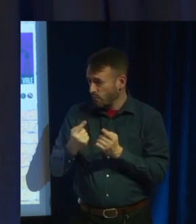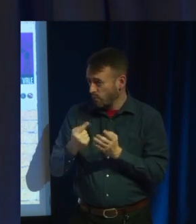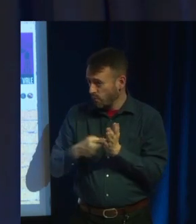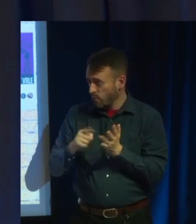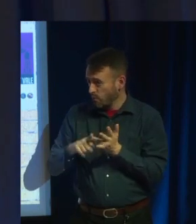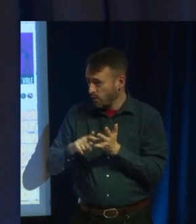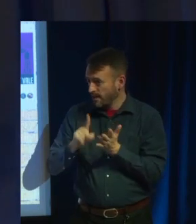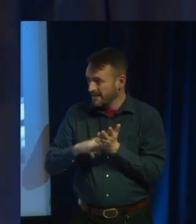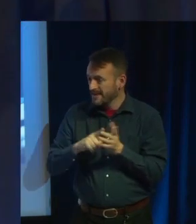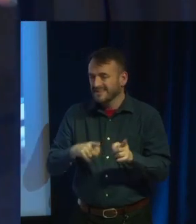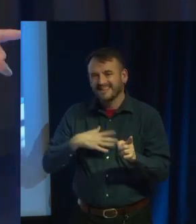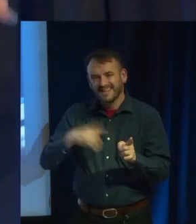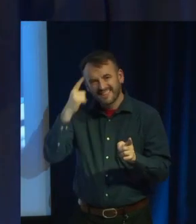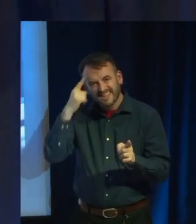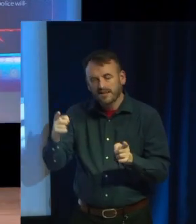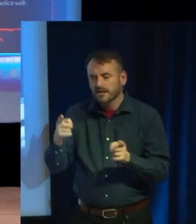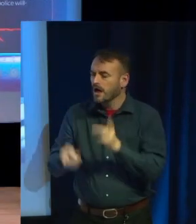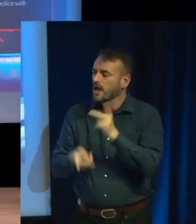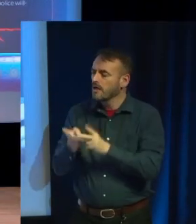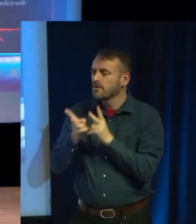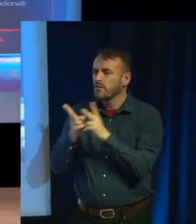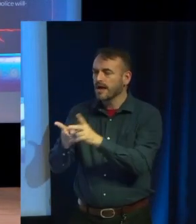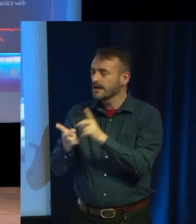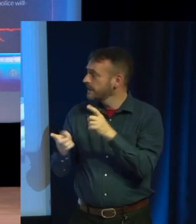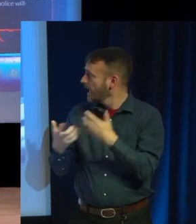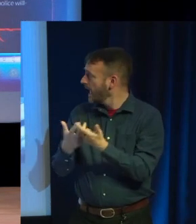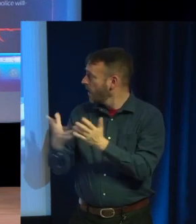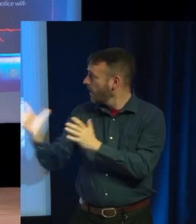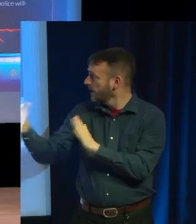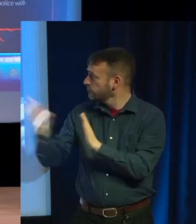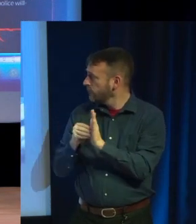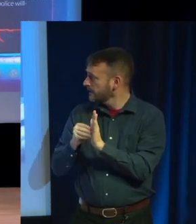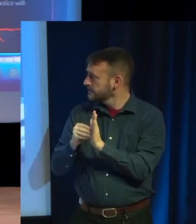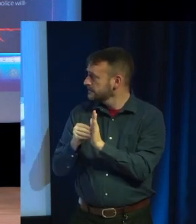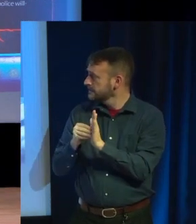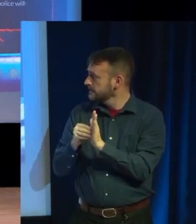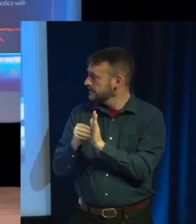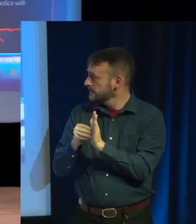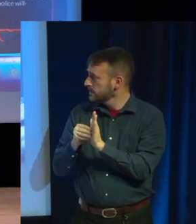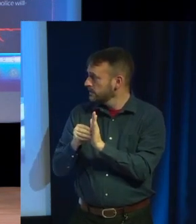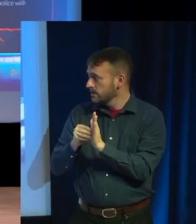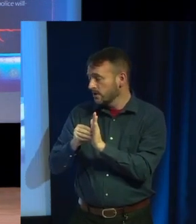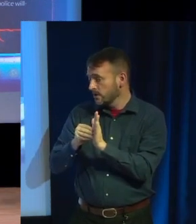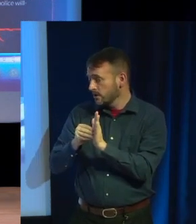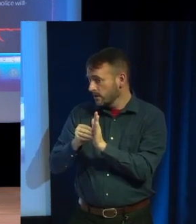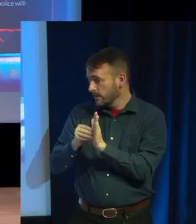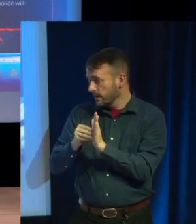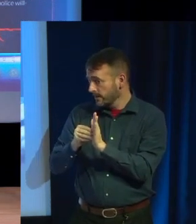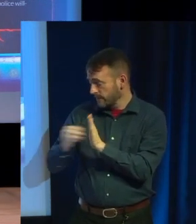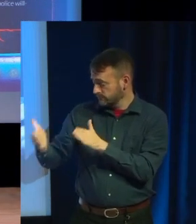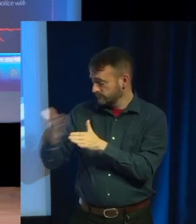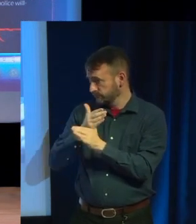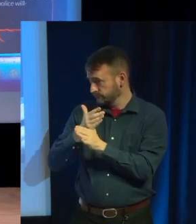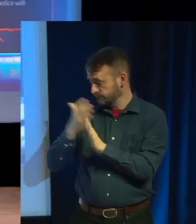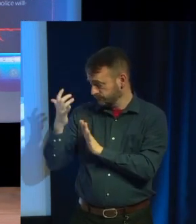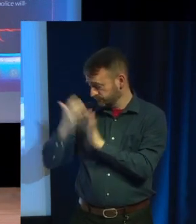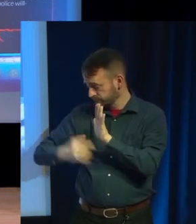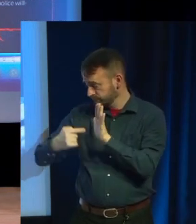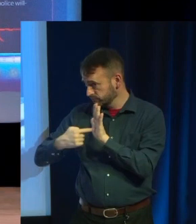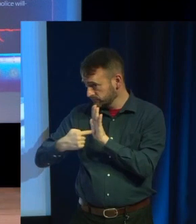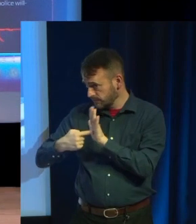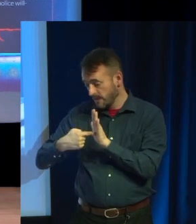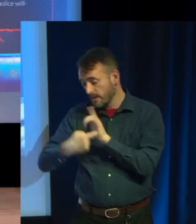for instance, if you extract it like this, maybe add something in there, especially for the people who need to read this,